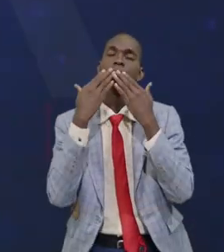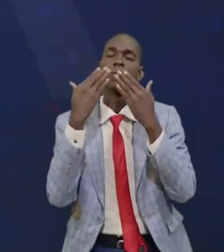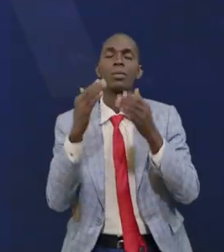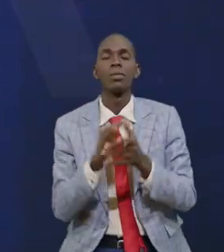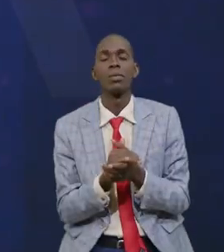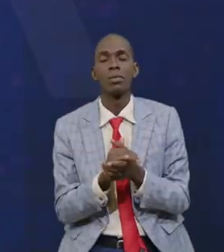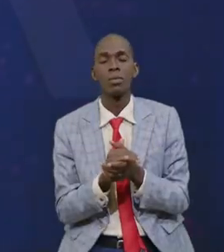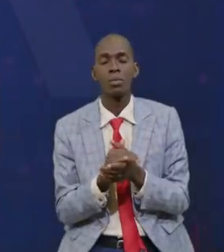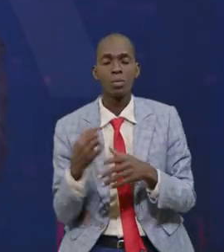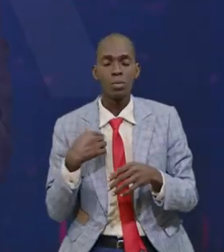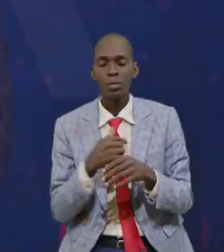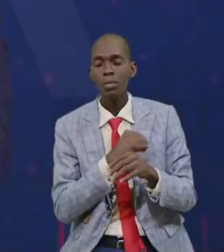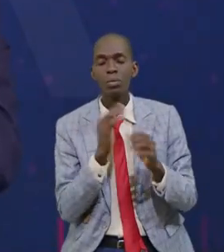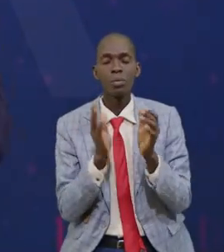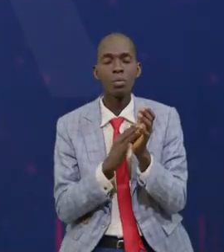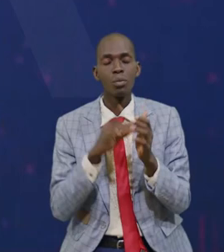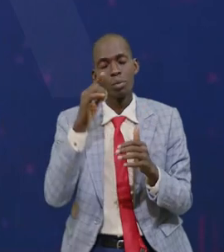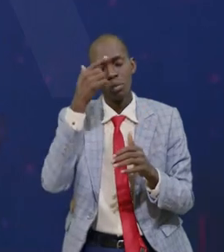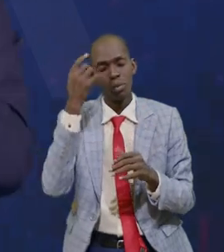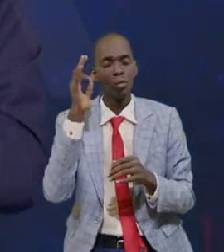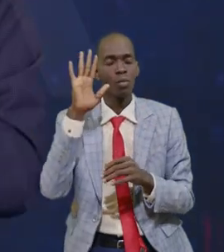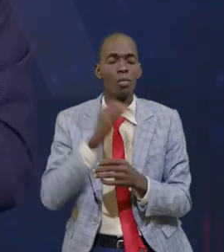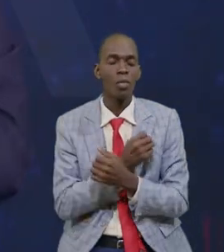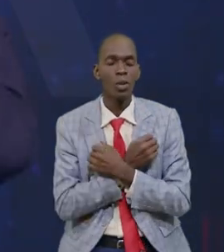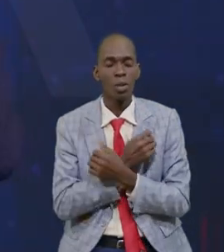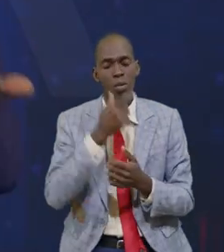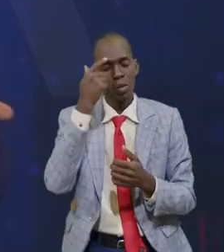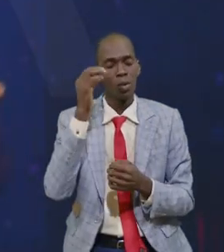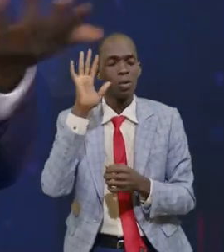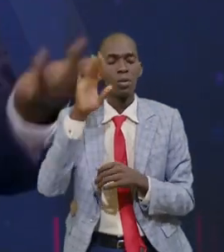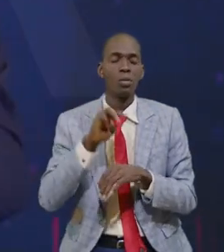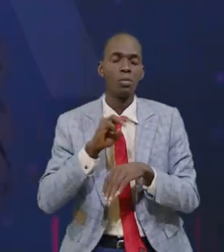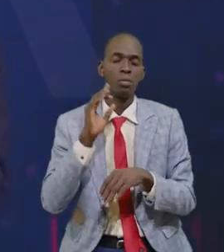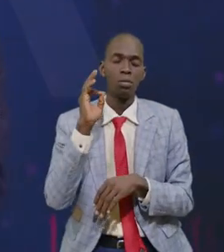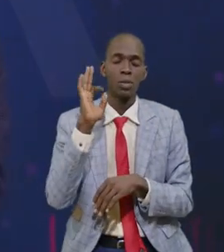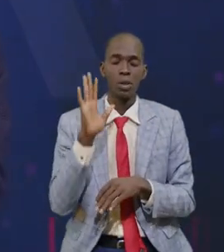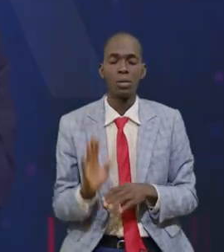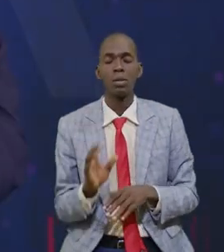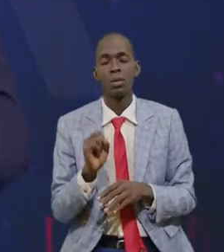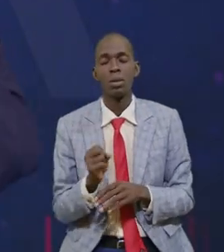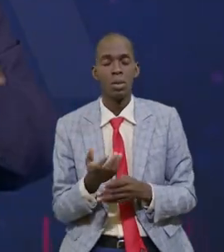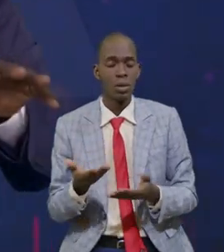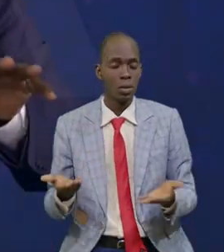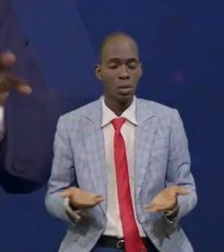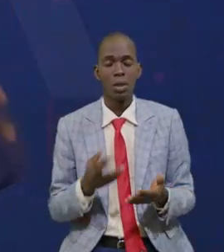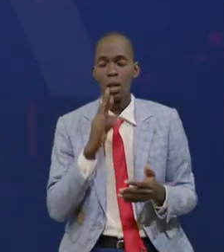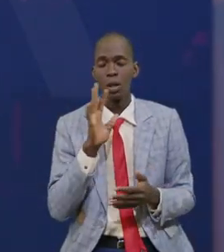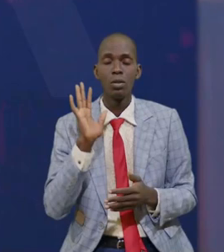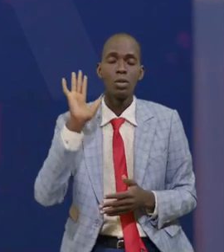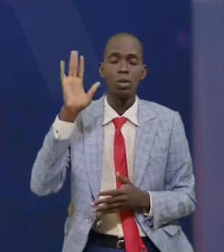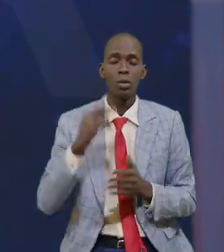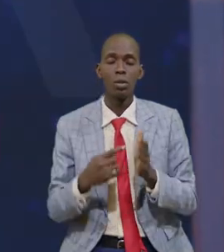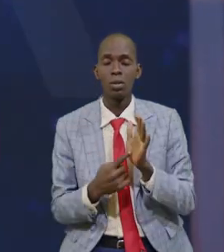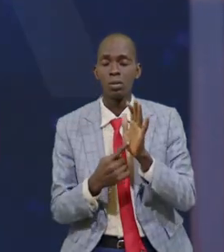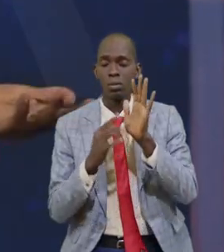will magnify you because of your love, because of your ministers. These are your ambassadors, and you have come